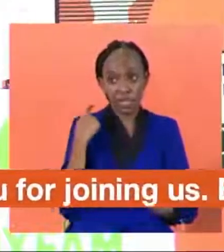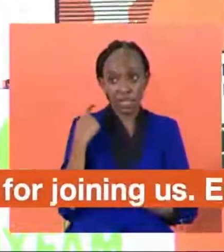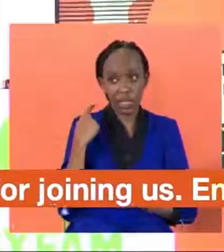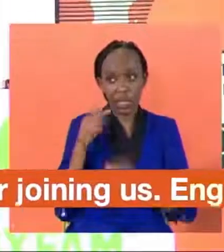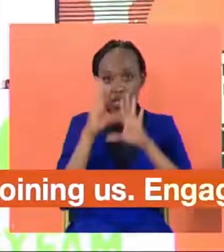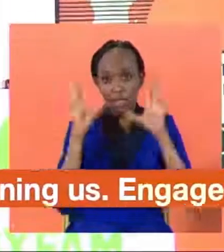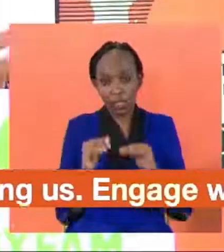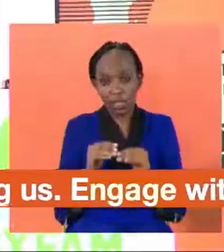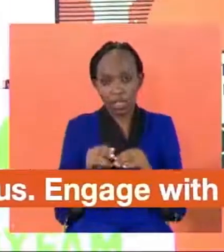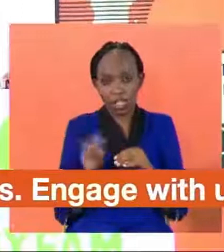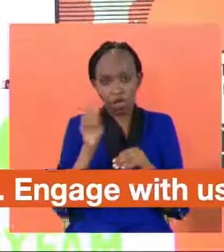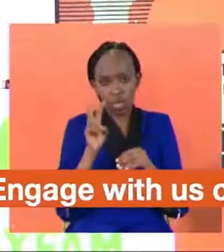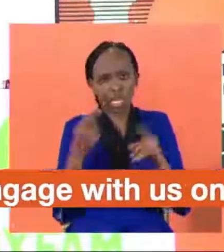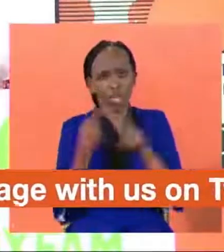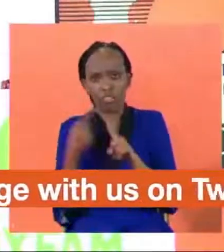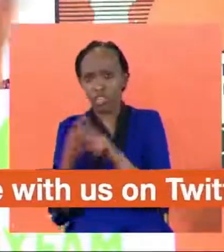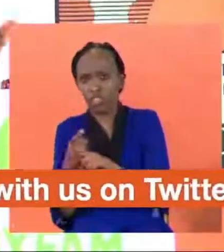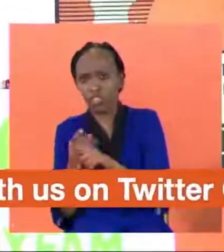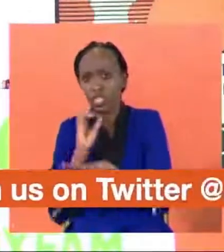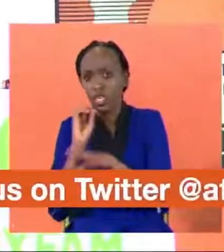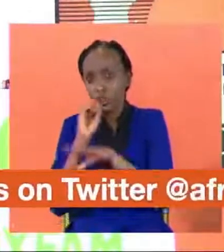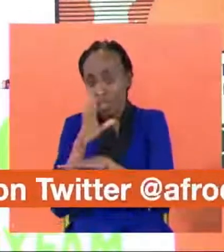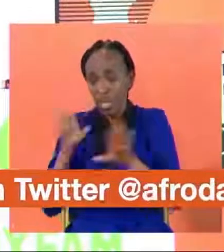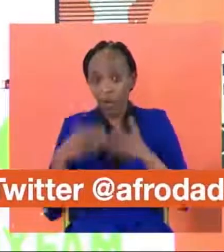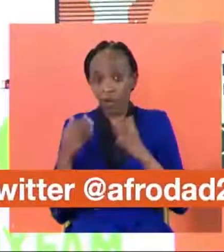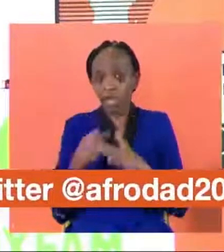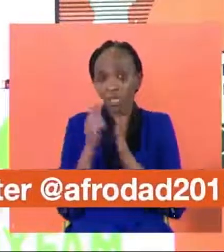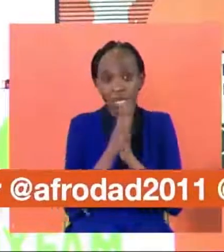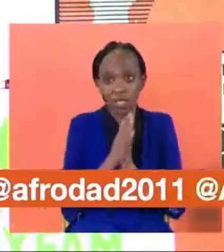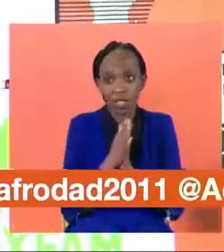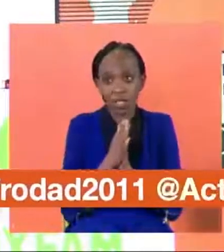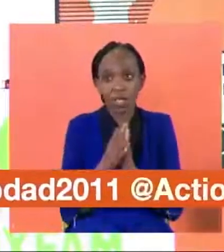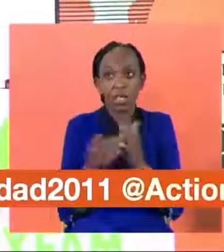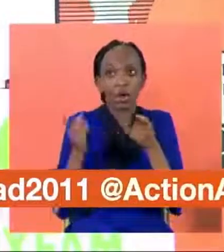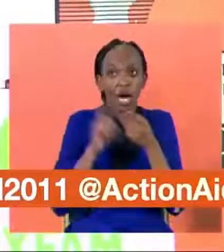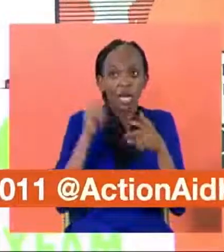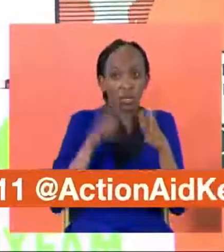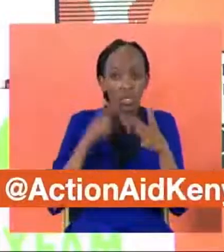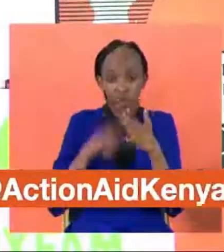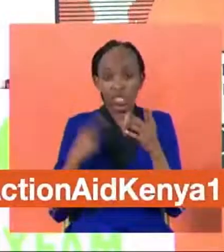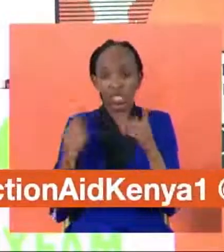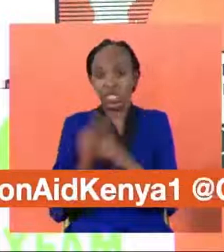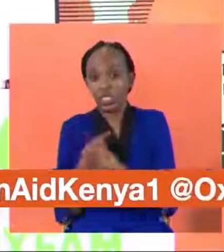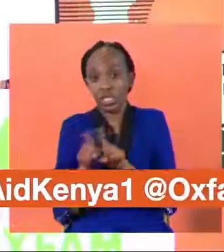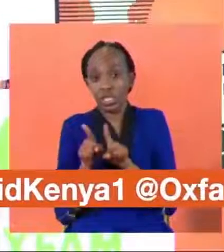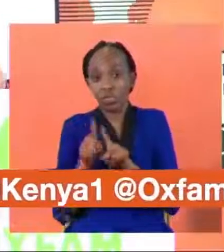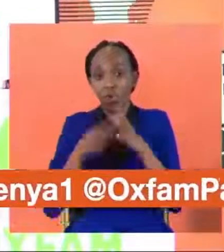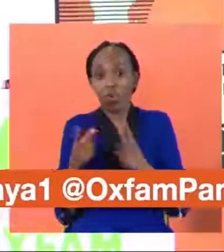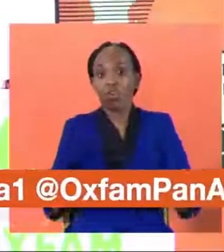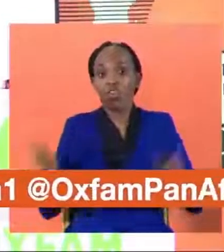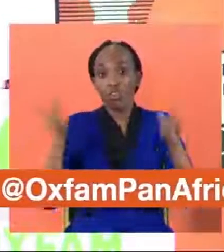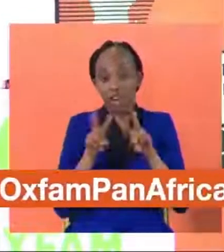budget coverage and looking at the different media houses and how they're covering the stories. What are you adding? What is different, and what value are you adding for